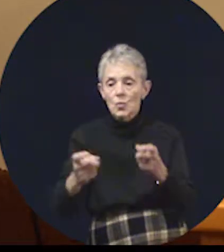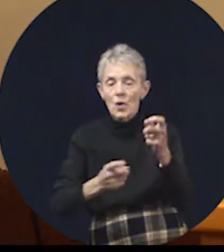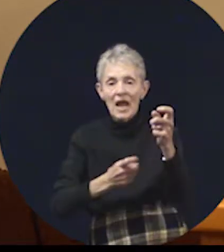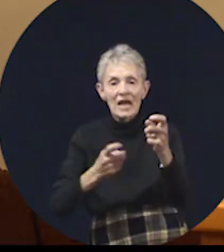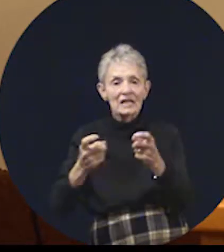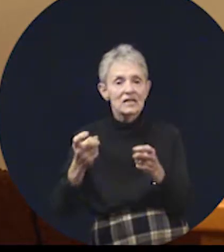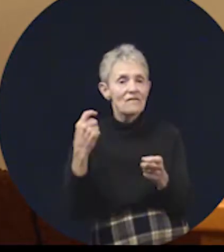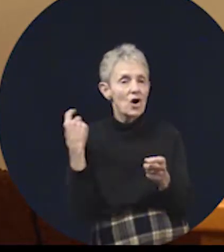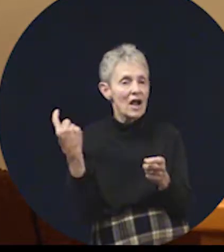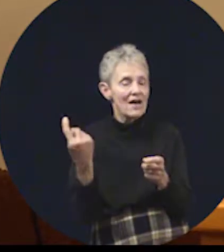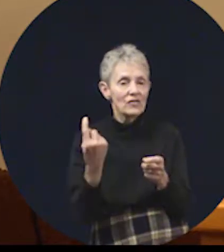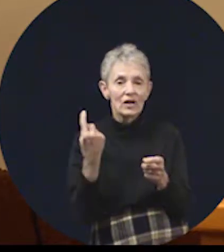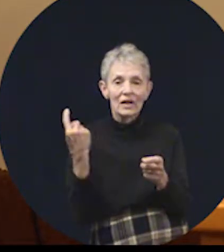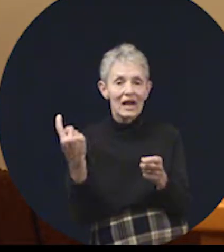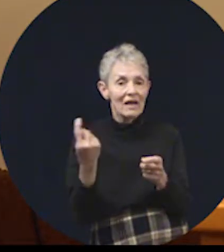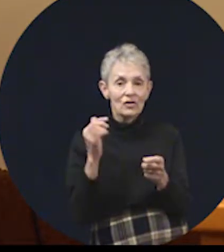ever.